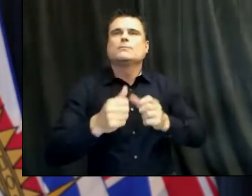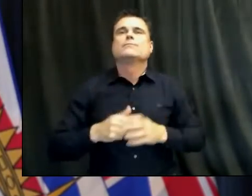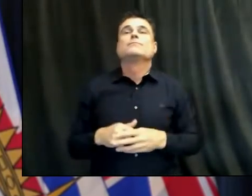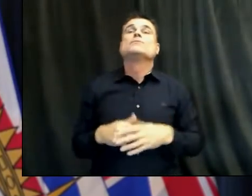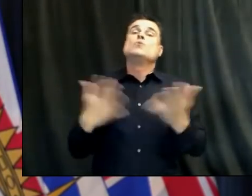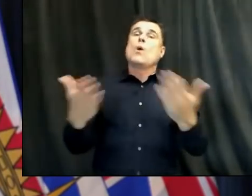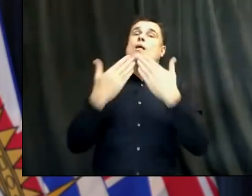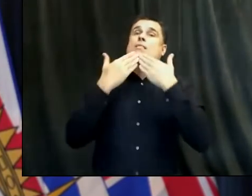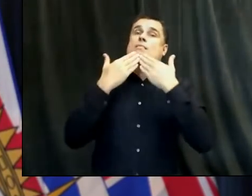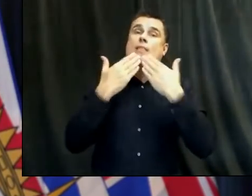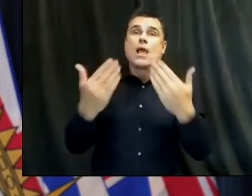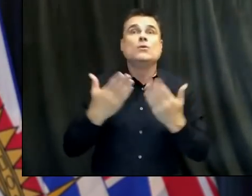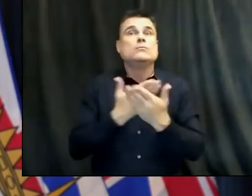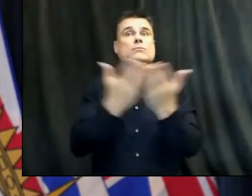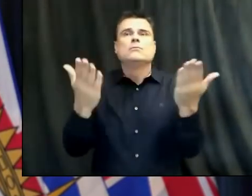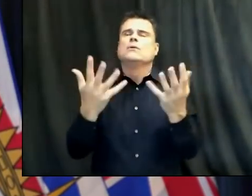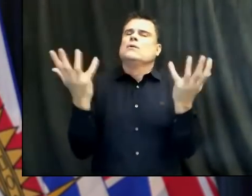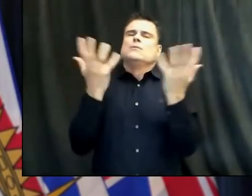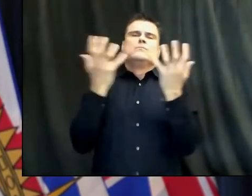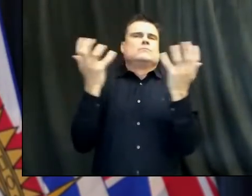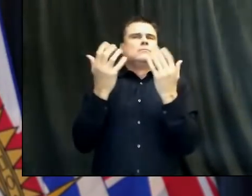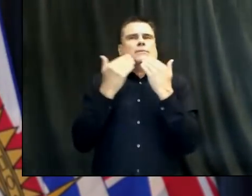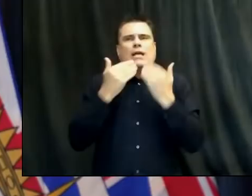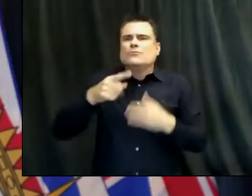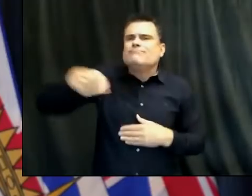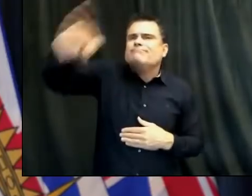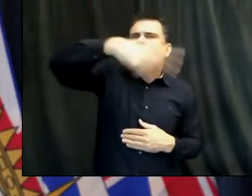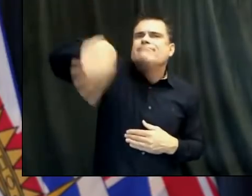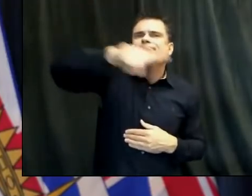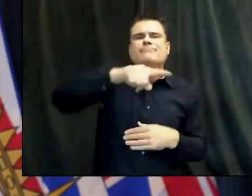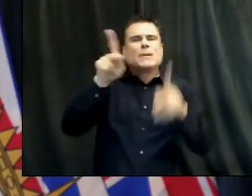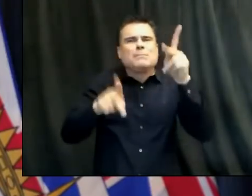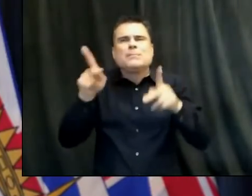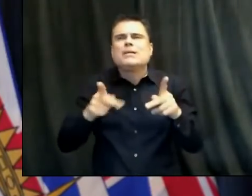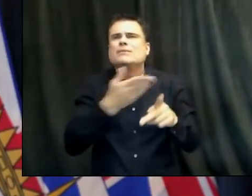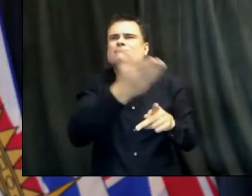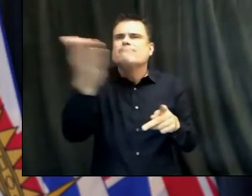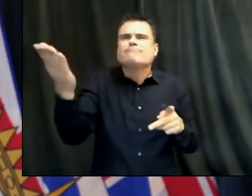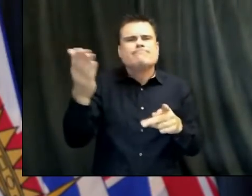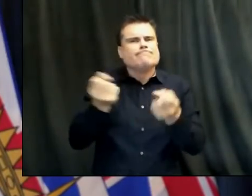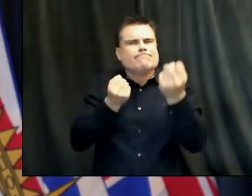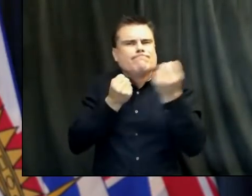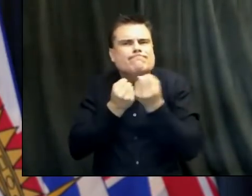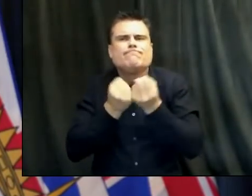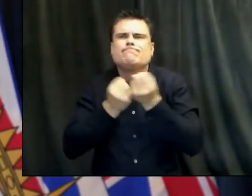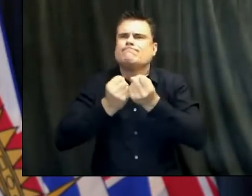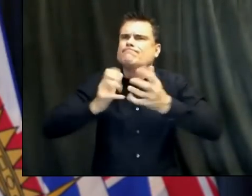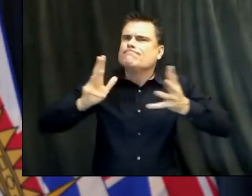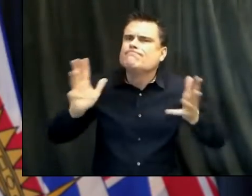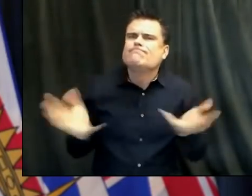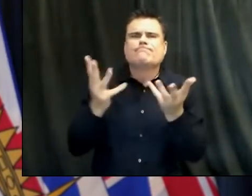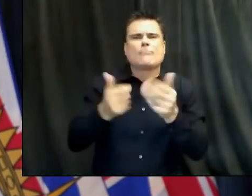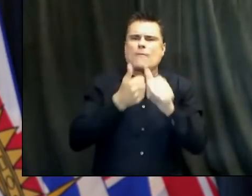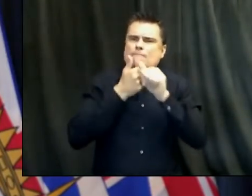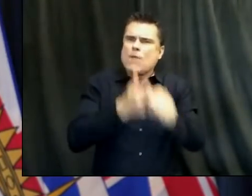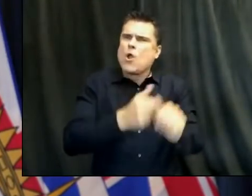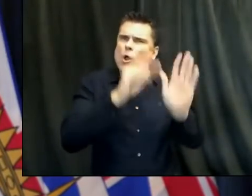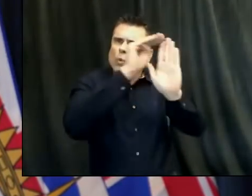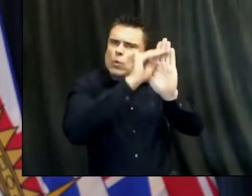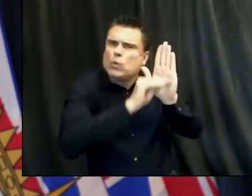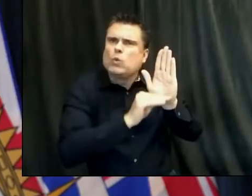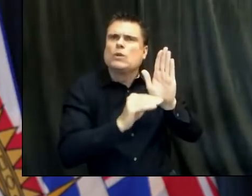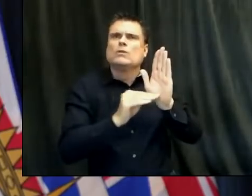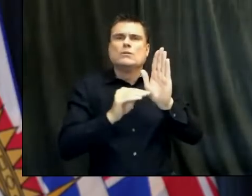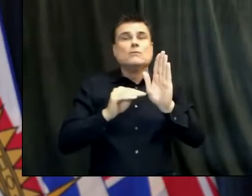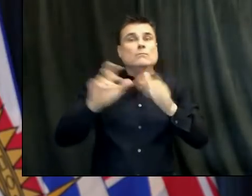this province who are supportive of this, who are paying attention, who are supporting their